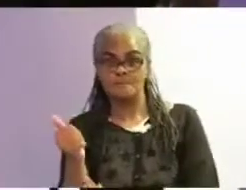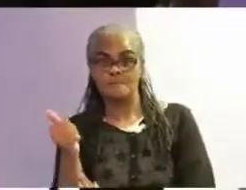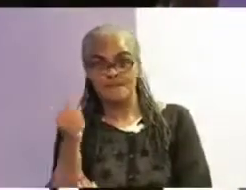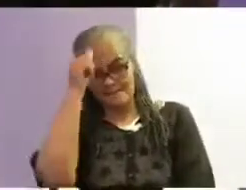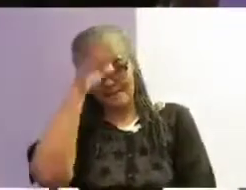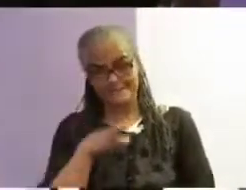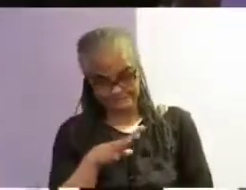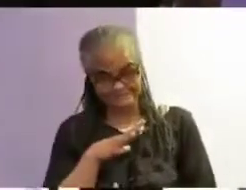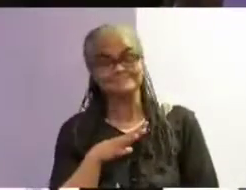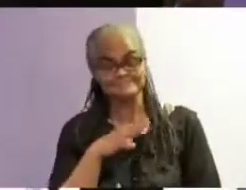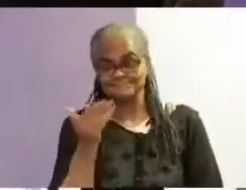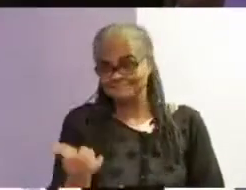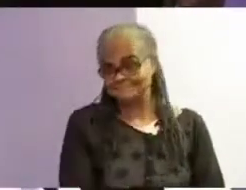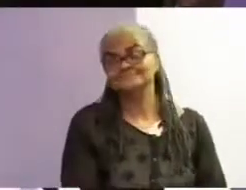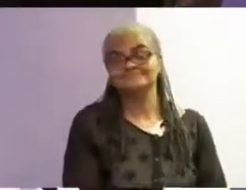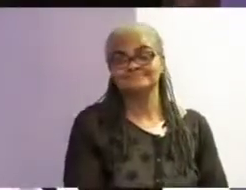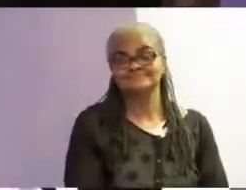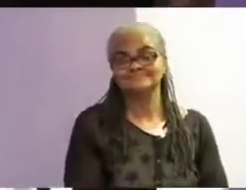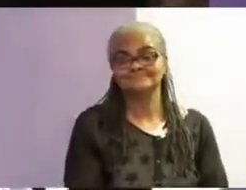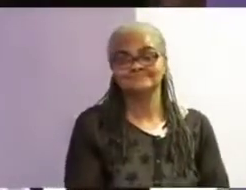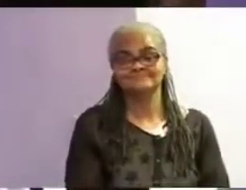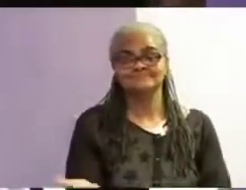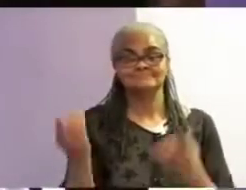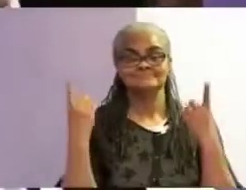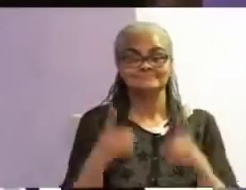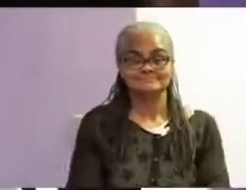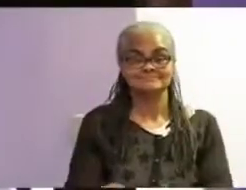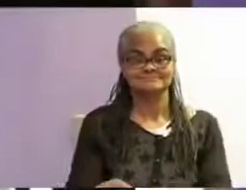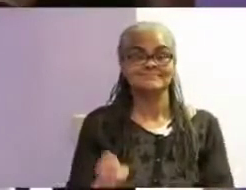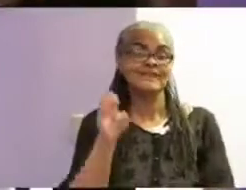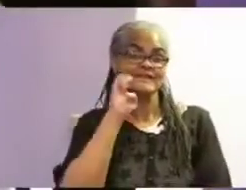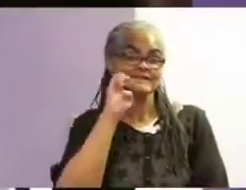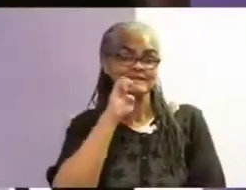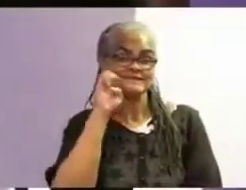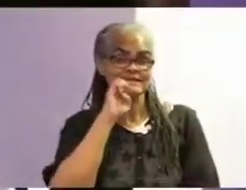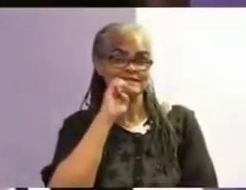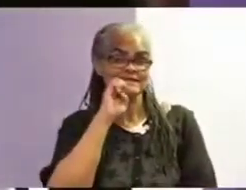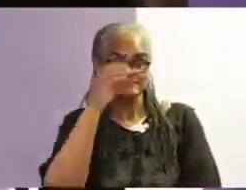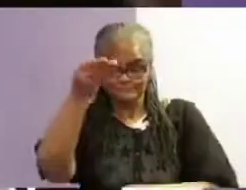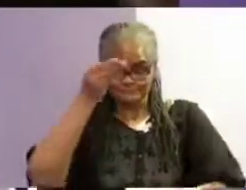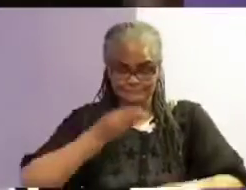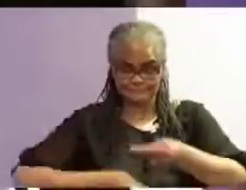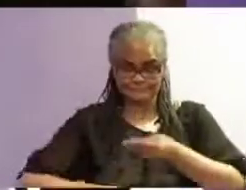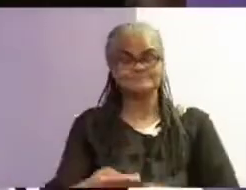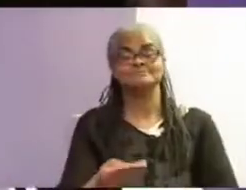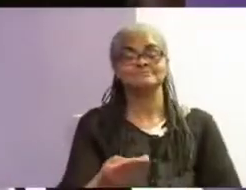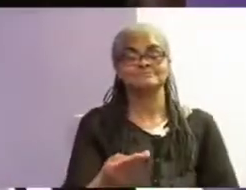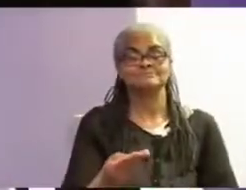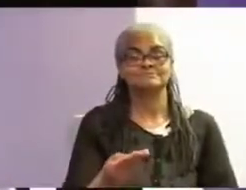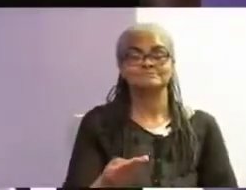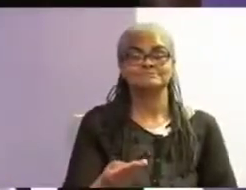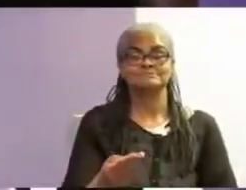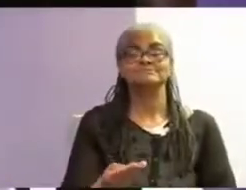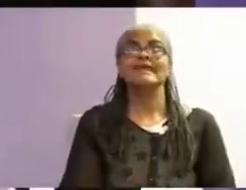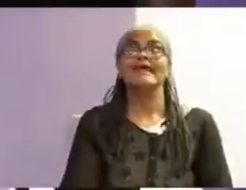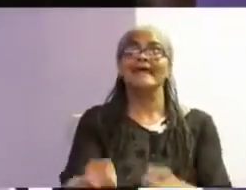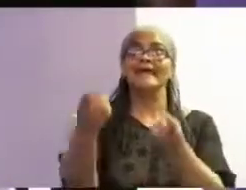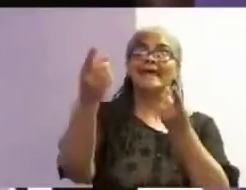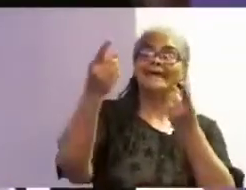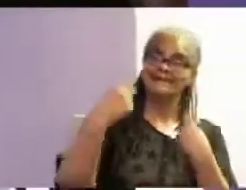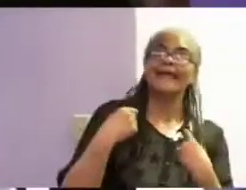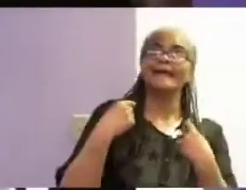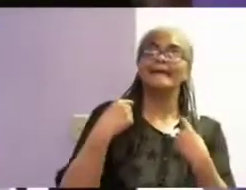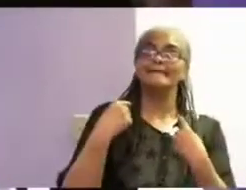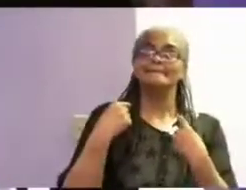grave. And soon as Elisha's body touched the other dead man, the Bible said he came back to